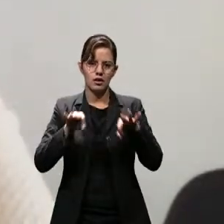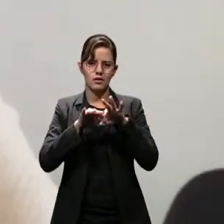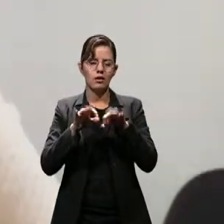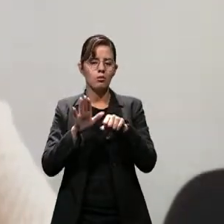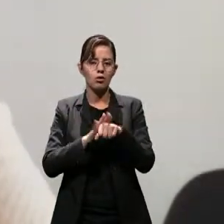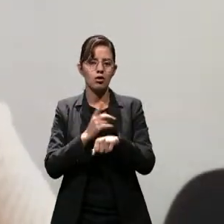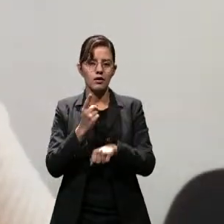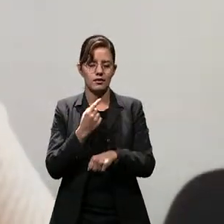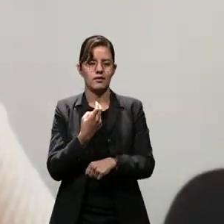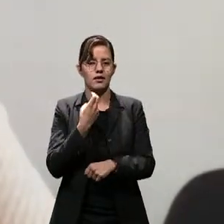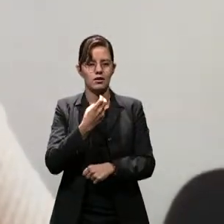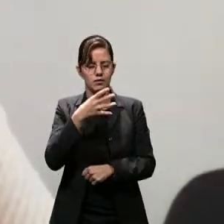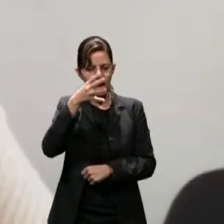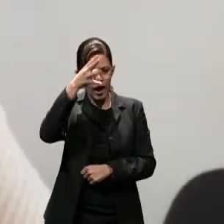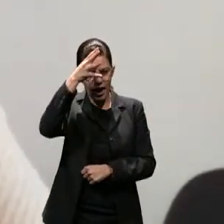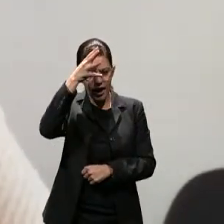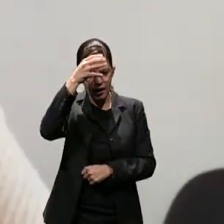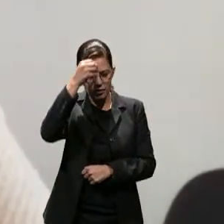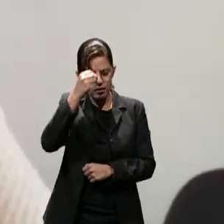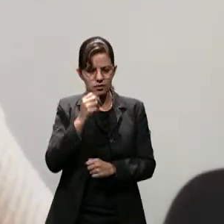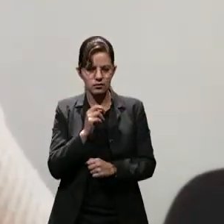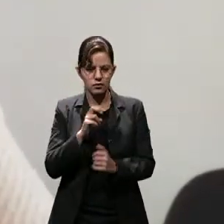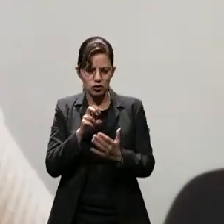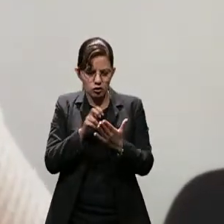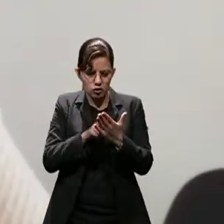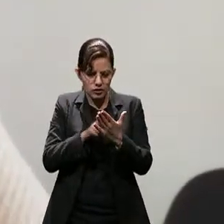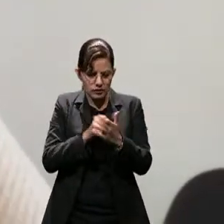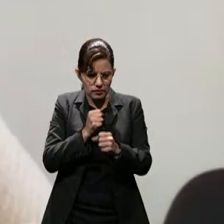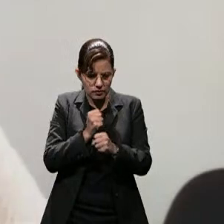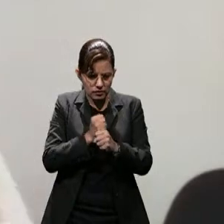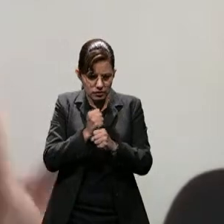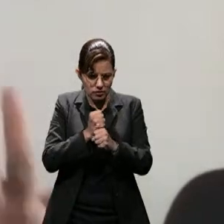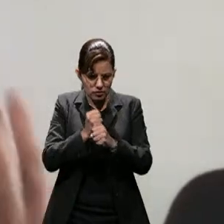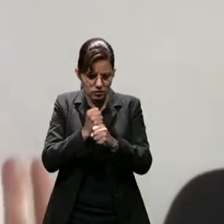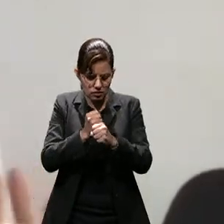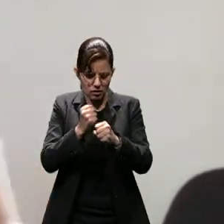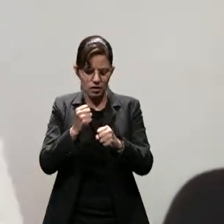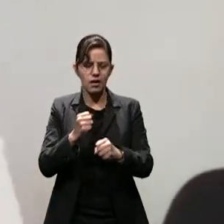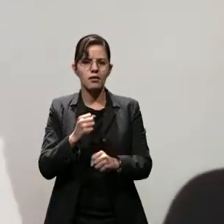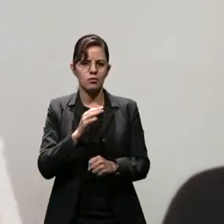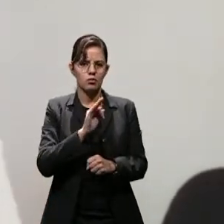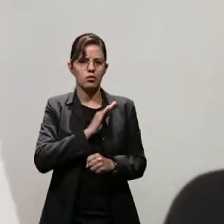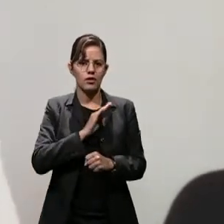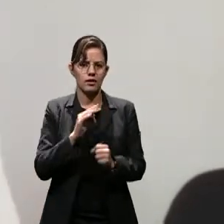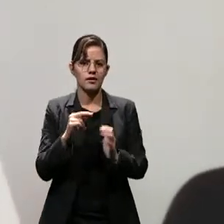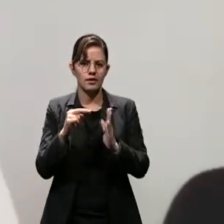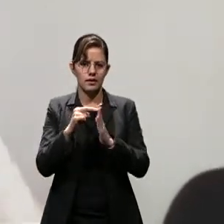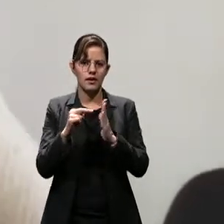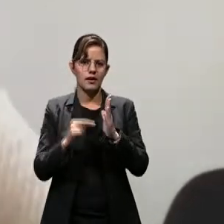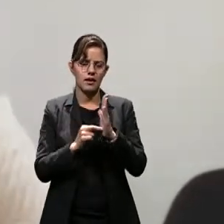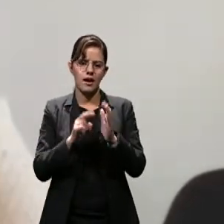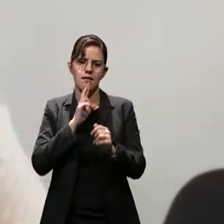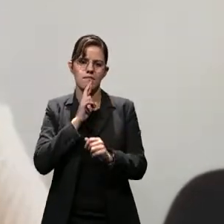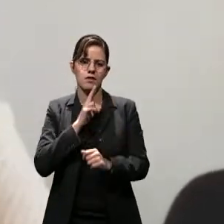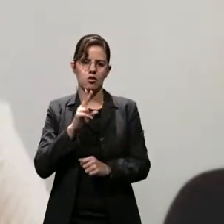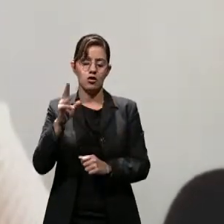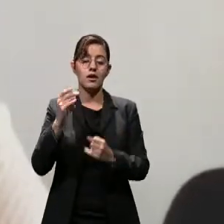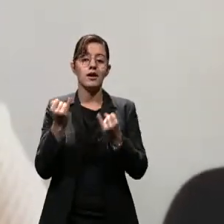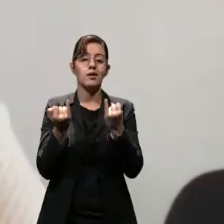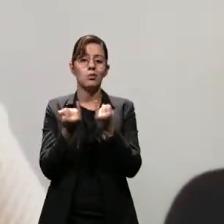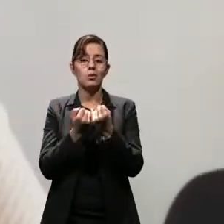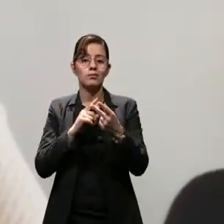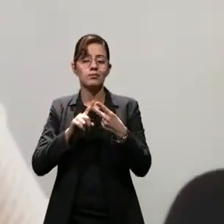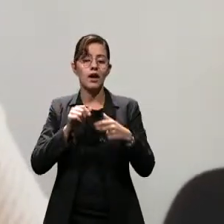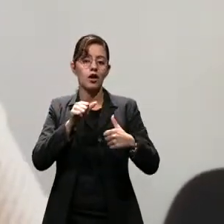this learning and perfecting process allow us to create more effective rules. Also, the authorities